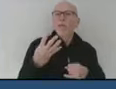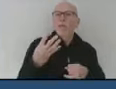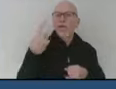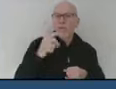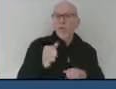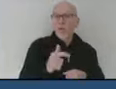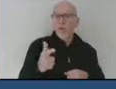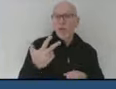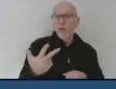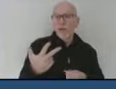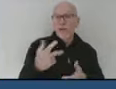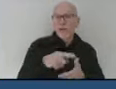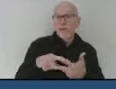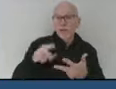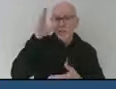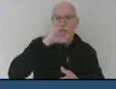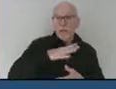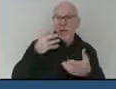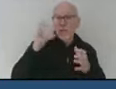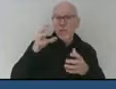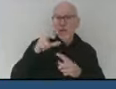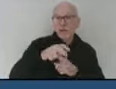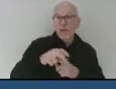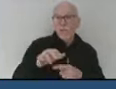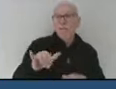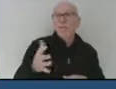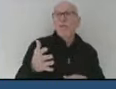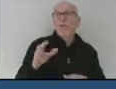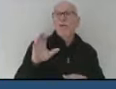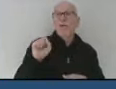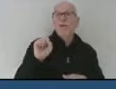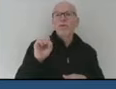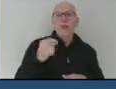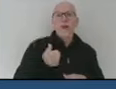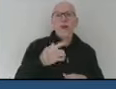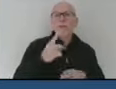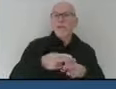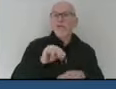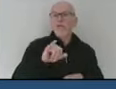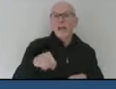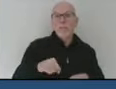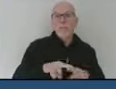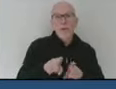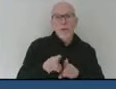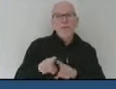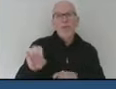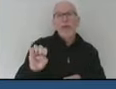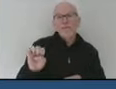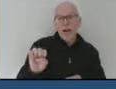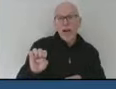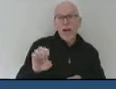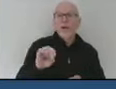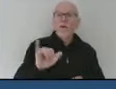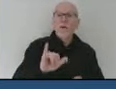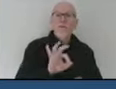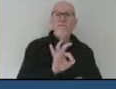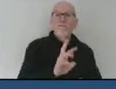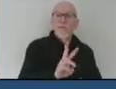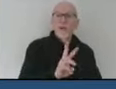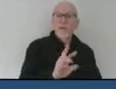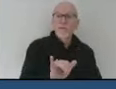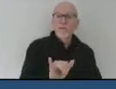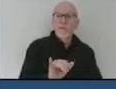divisions, by the way, of the men's basketball championship. So that's, I mentioned Indianapolis, but that's also Evansville, and that's also Fort Wayne. So truly